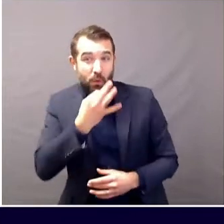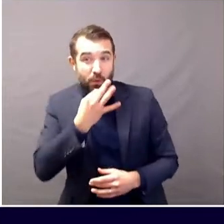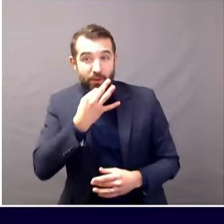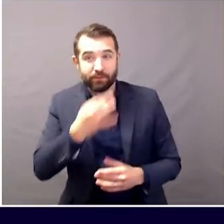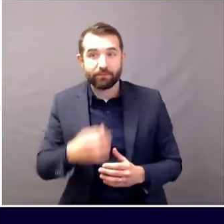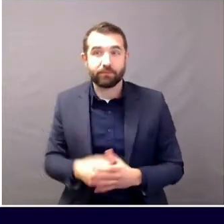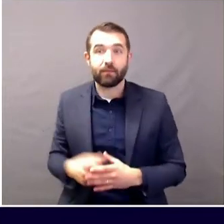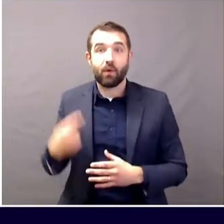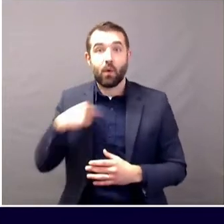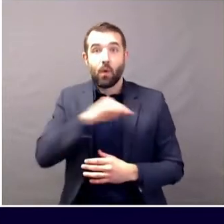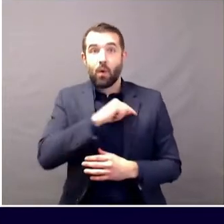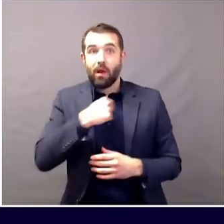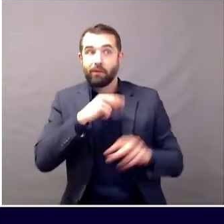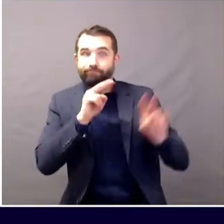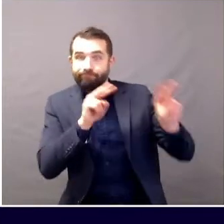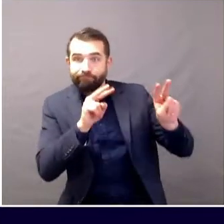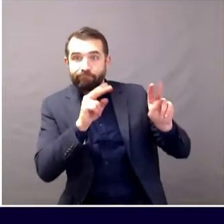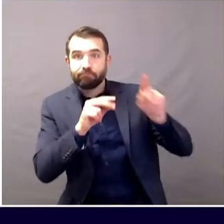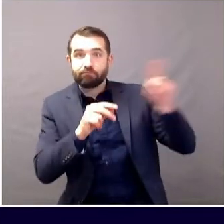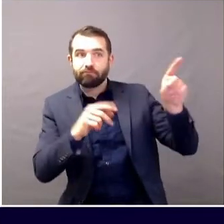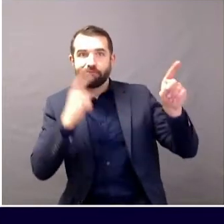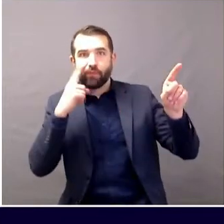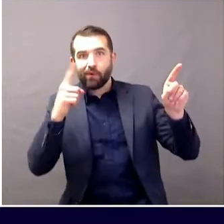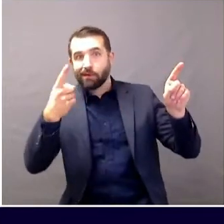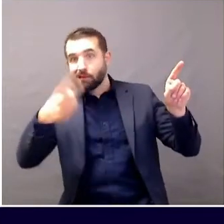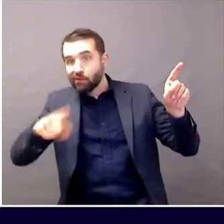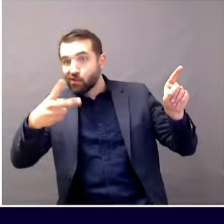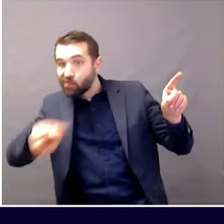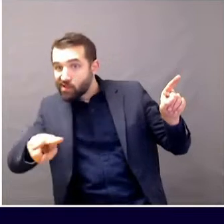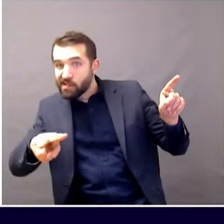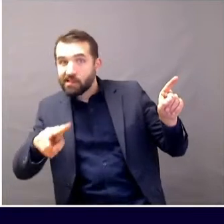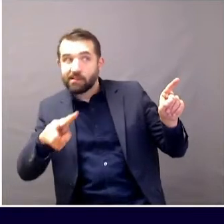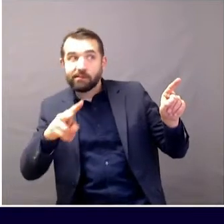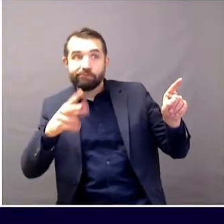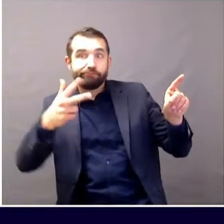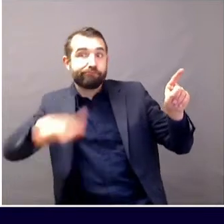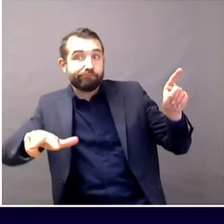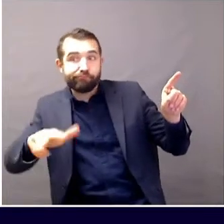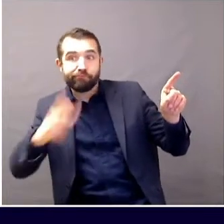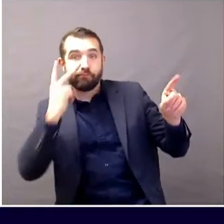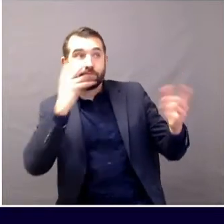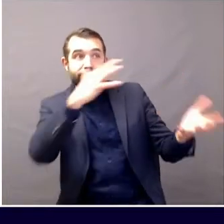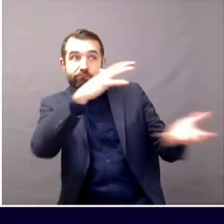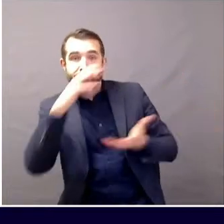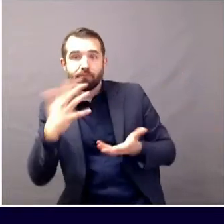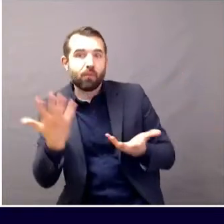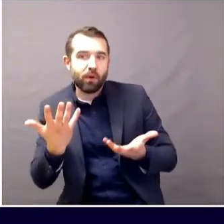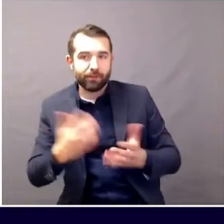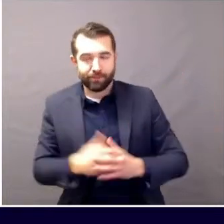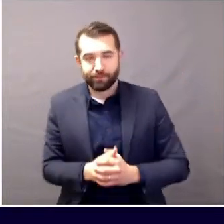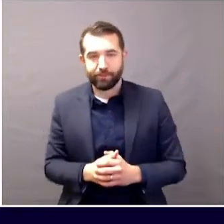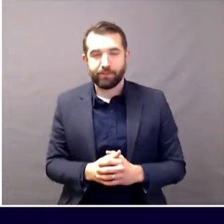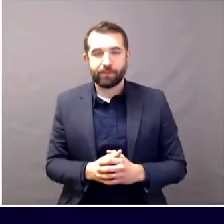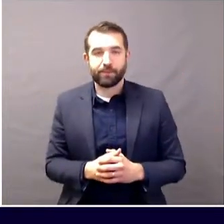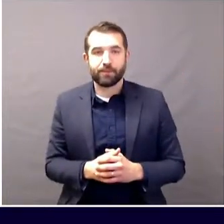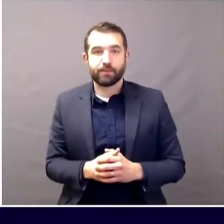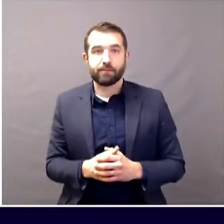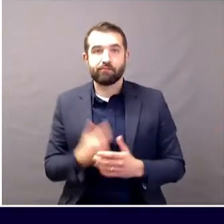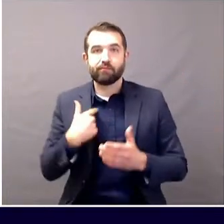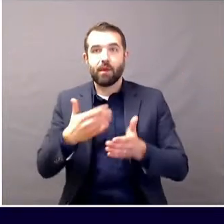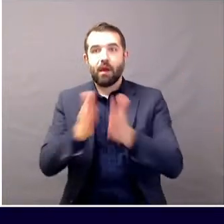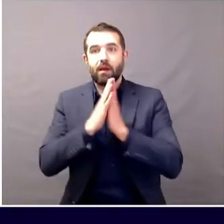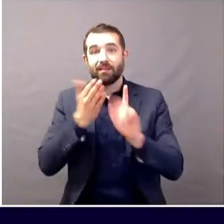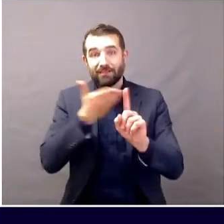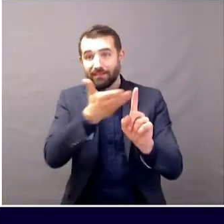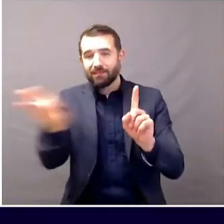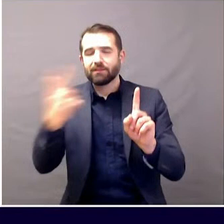week and subsequent weeks' allocations looking like. I ask everyone to bear with us just a little bit longer.